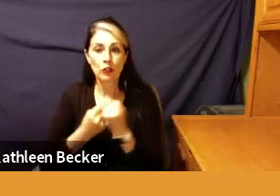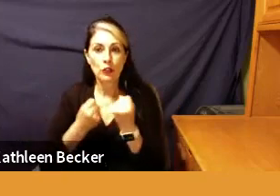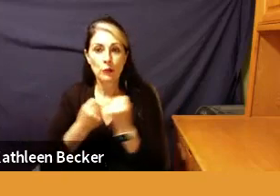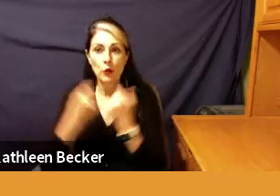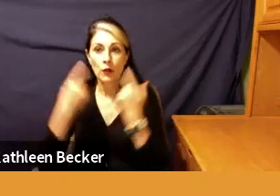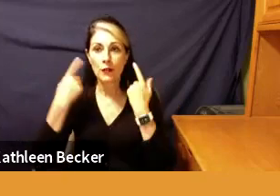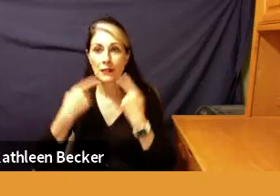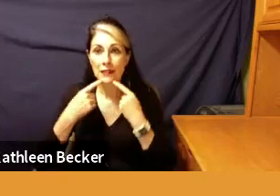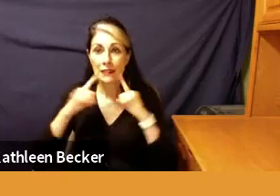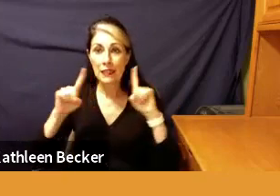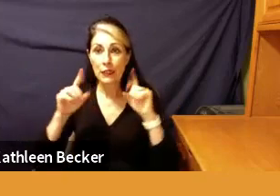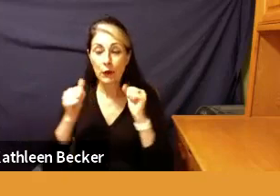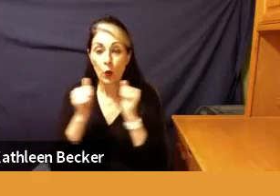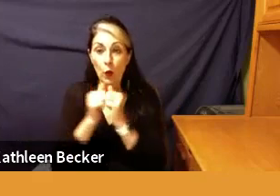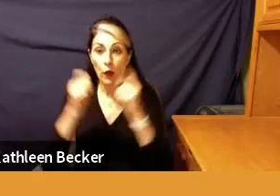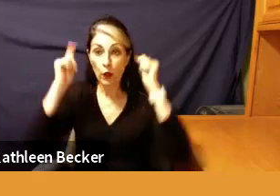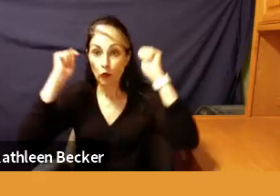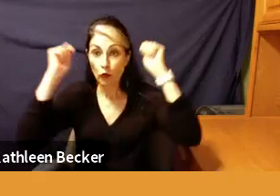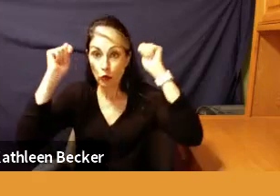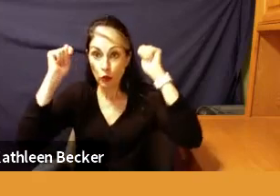tutoring.